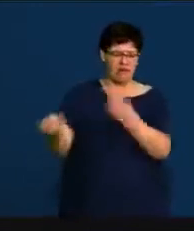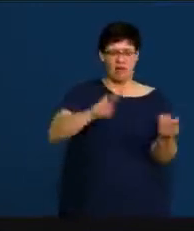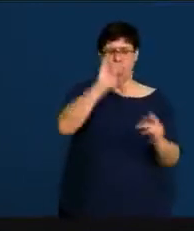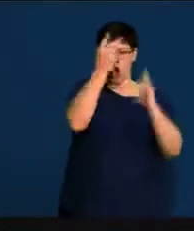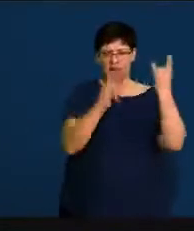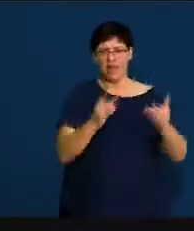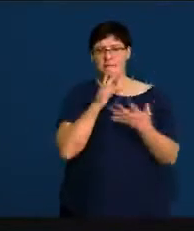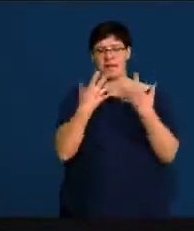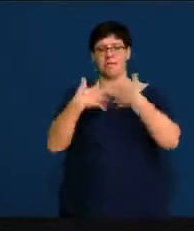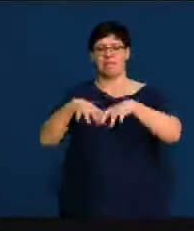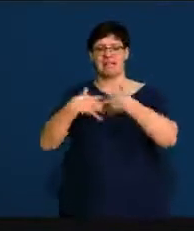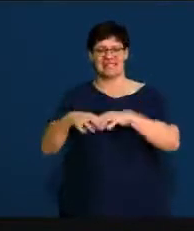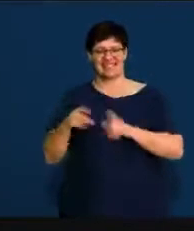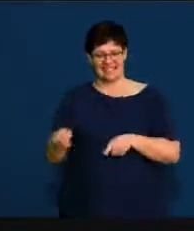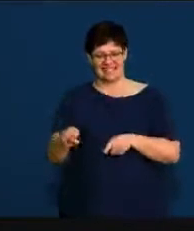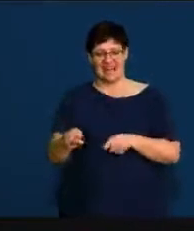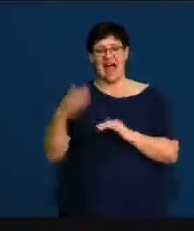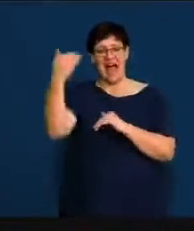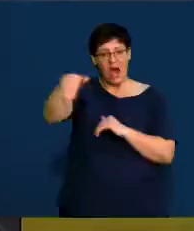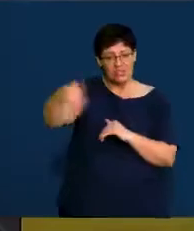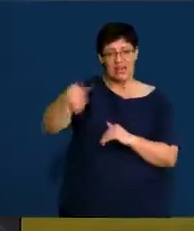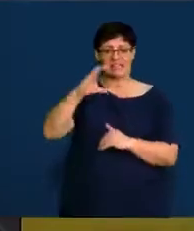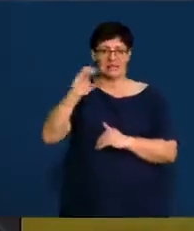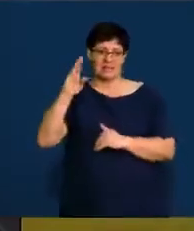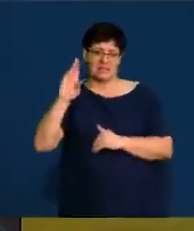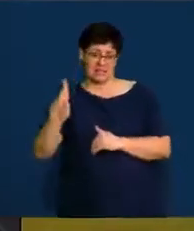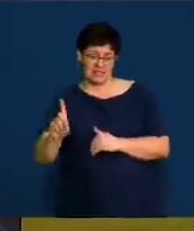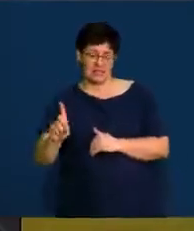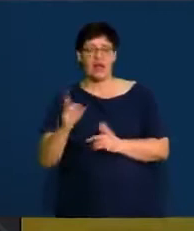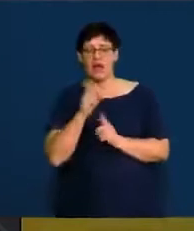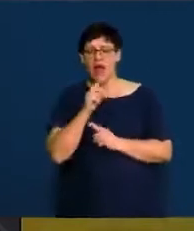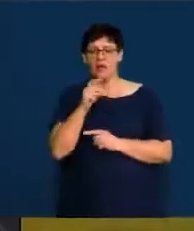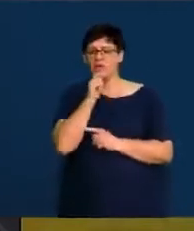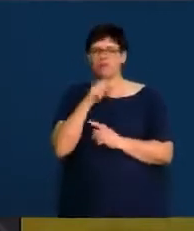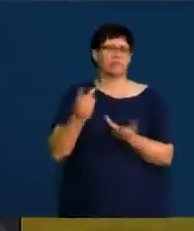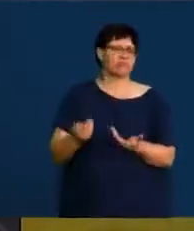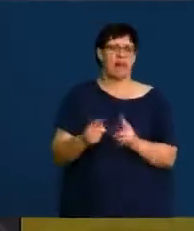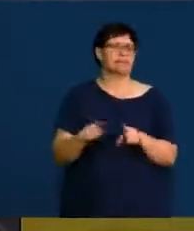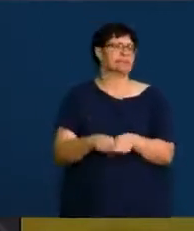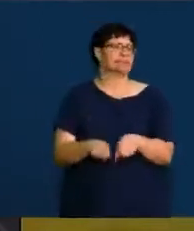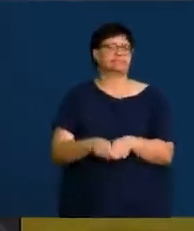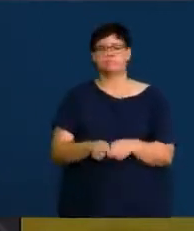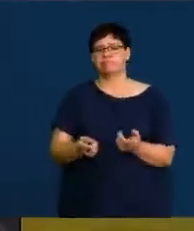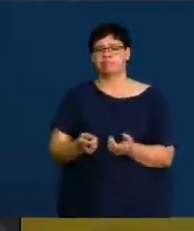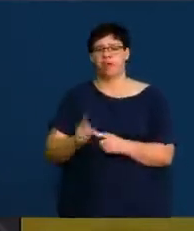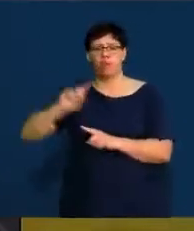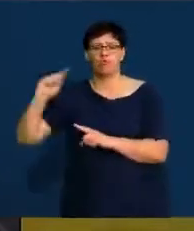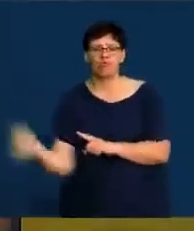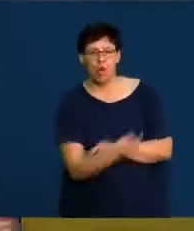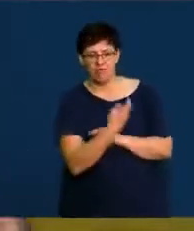to mixed land uses outside the CBD. Aspects of land use like, for example, golf